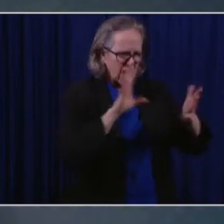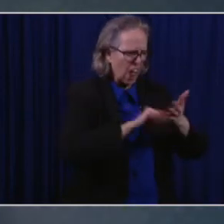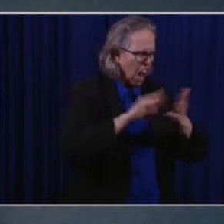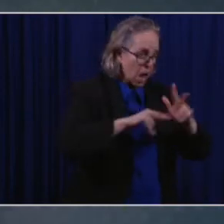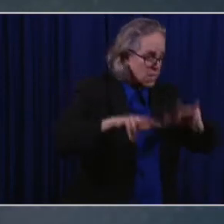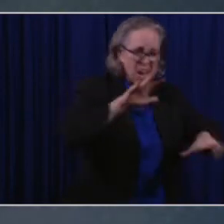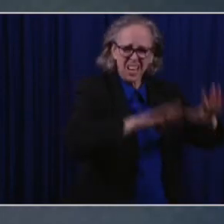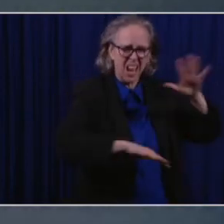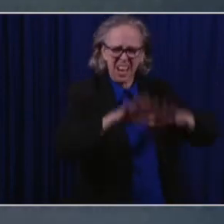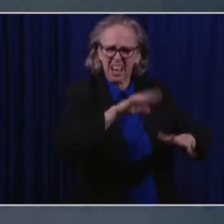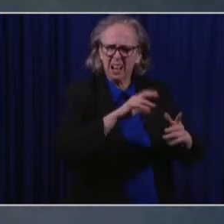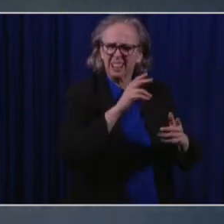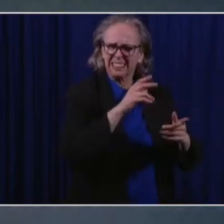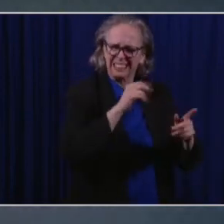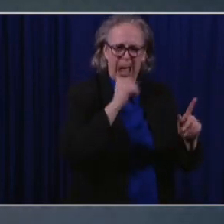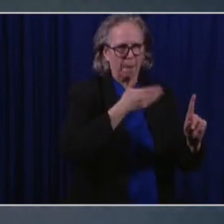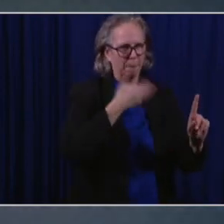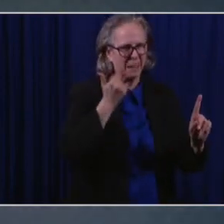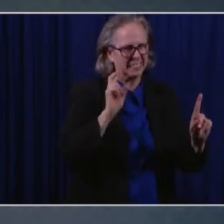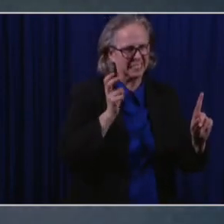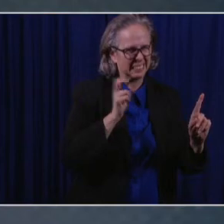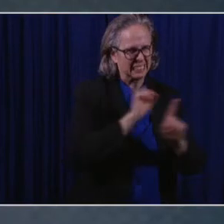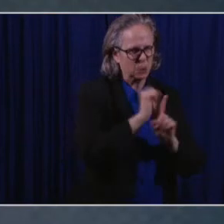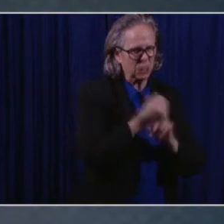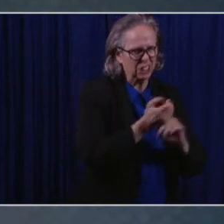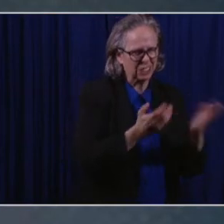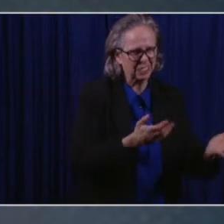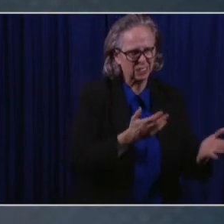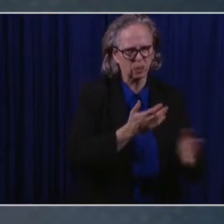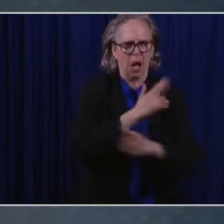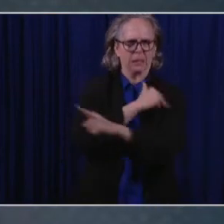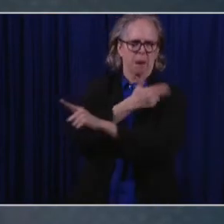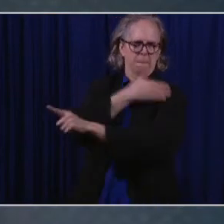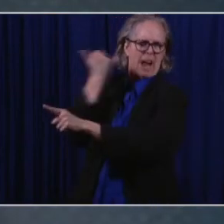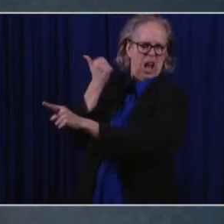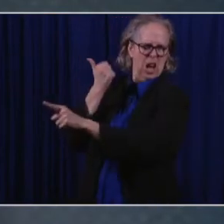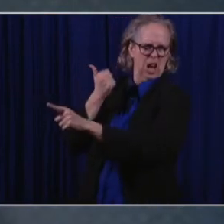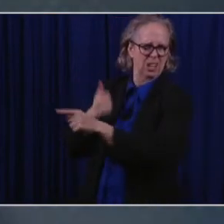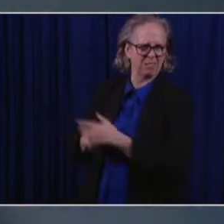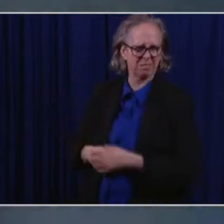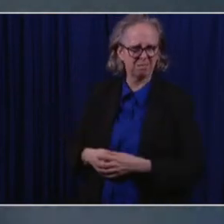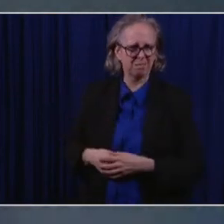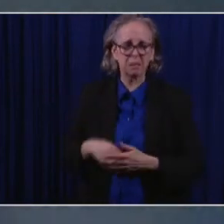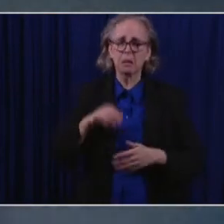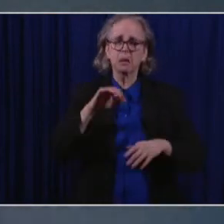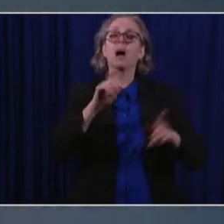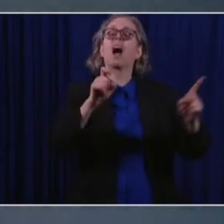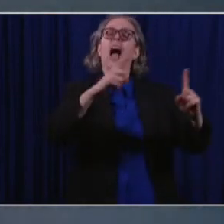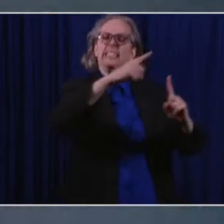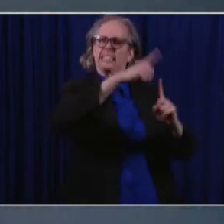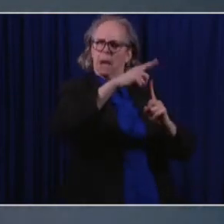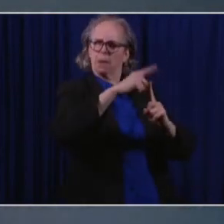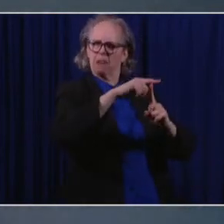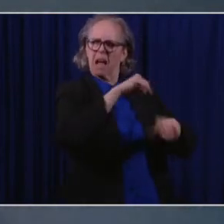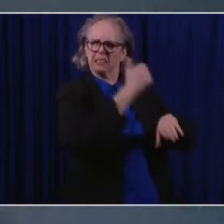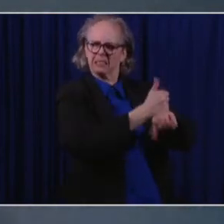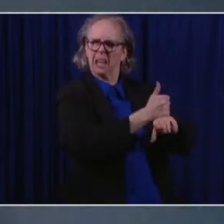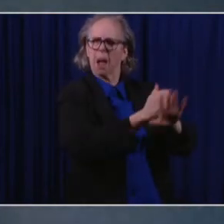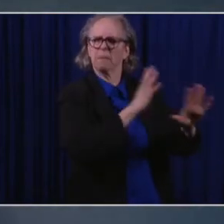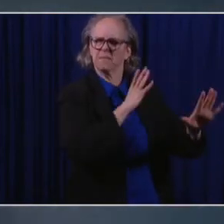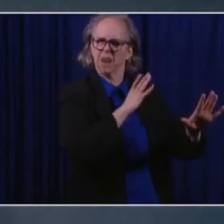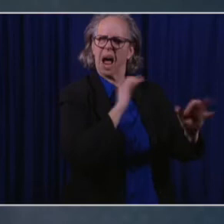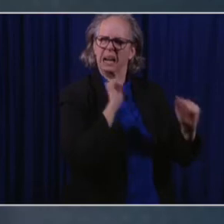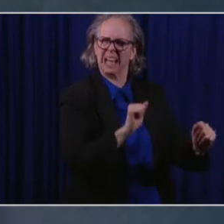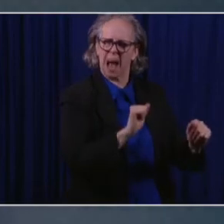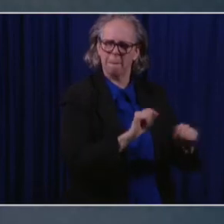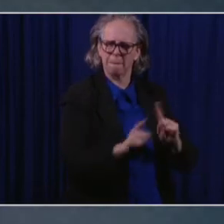building, turned it into a 1,000-bed hospital. That's been taken down. But right now, even if we wanted to stand it back up, we don't have anybody to put there